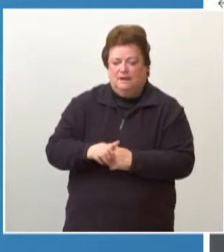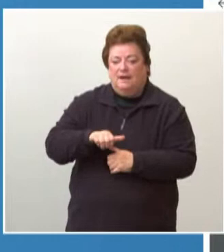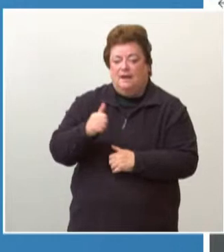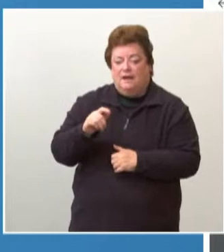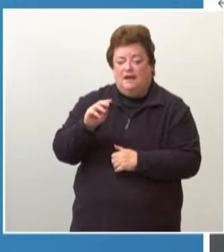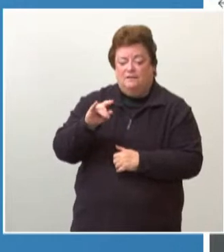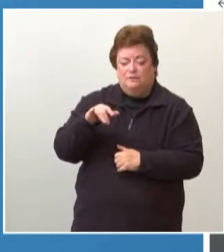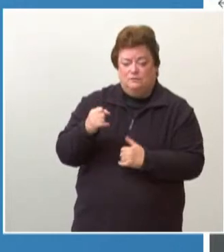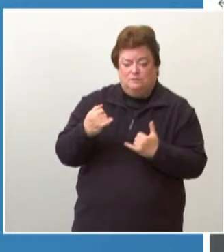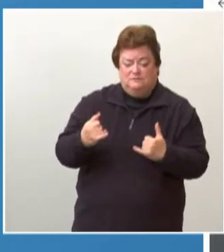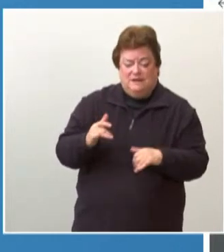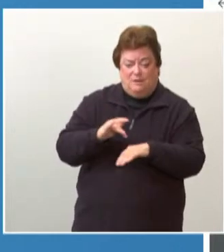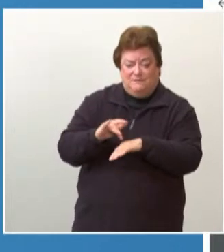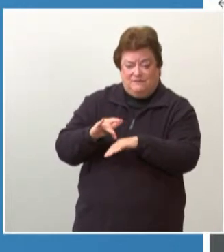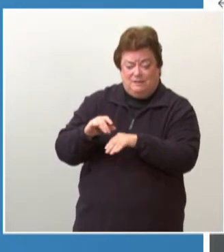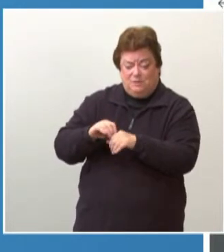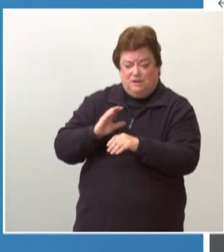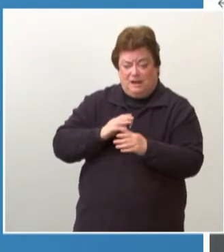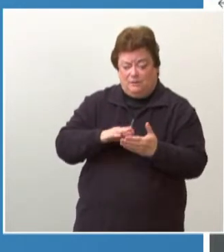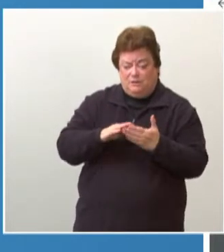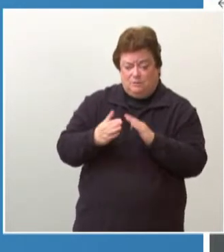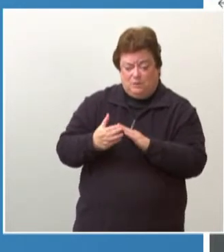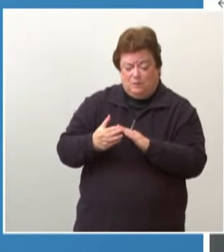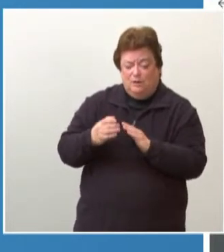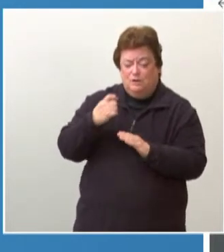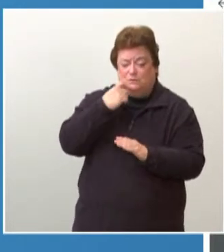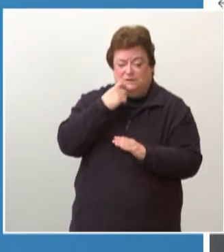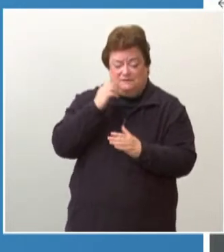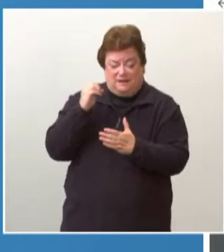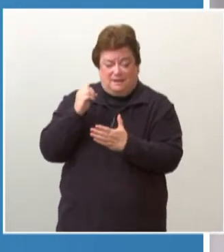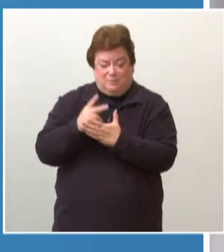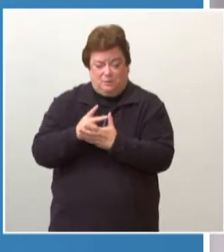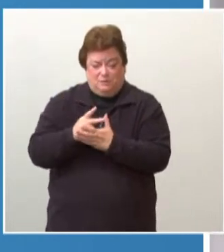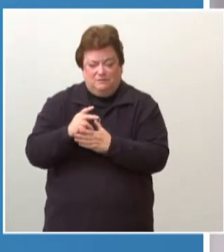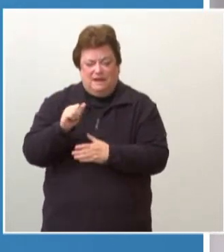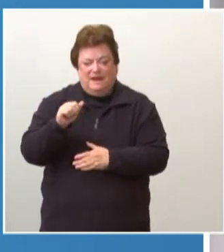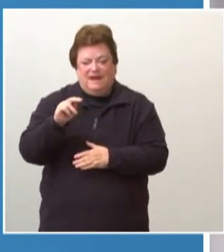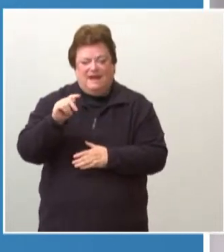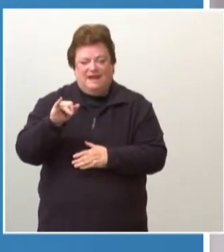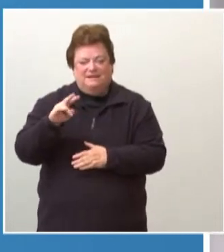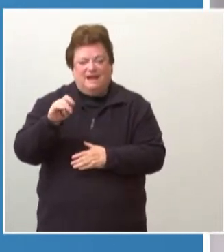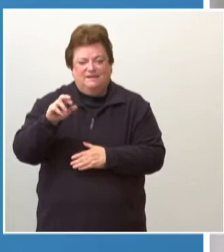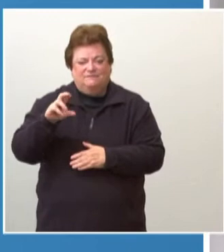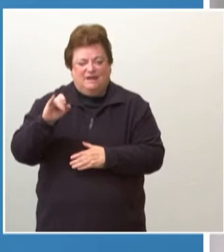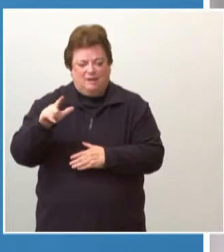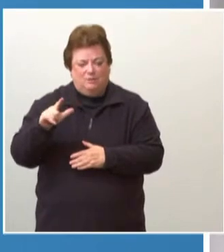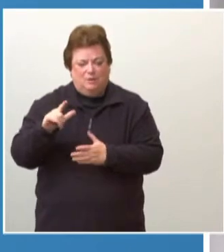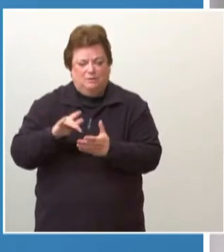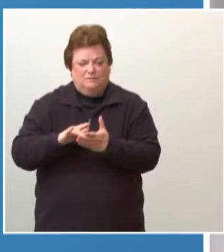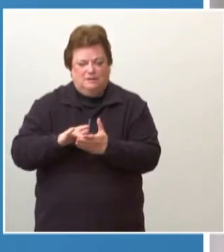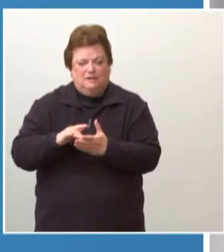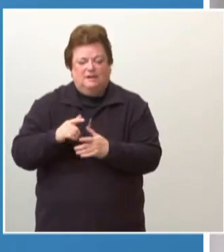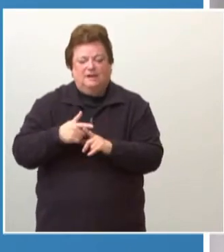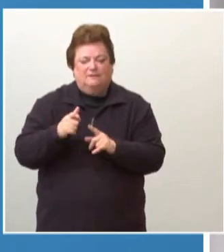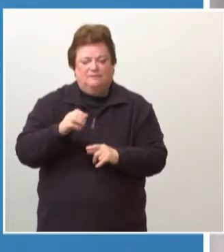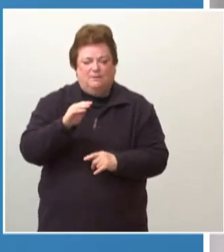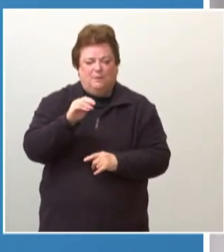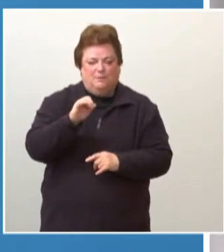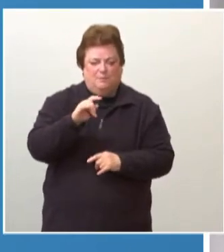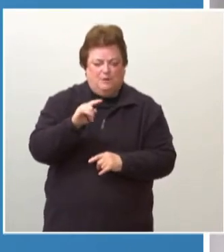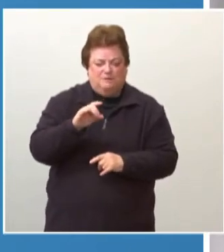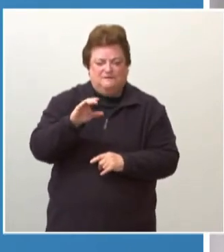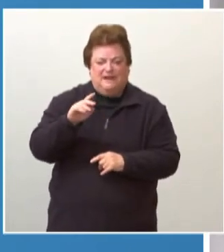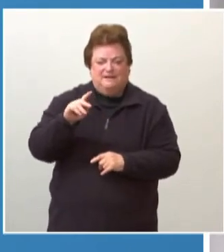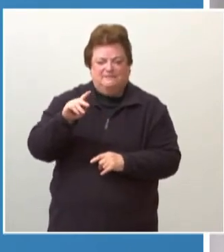now available in our community are recently approved antiviral medications from Merck and Pfizer.